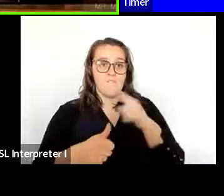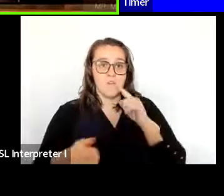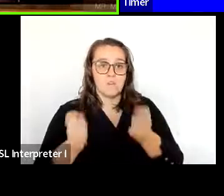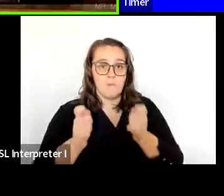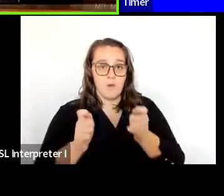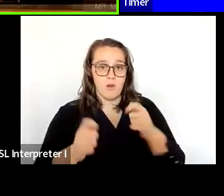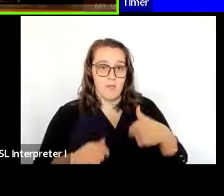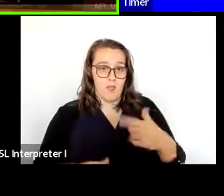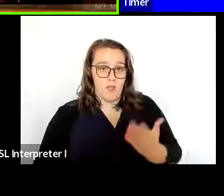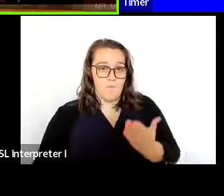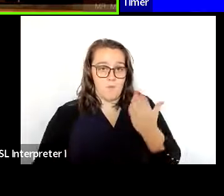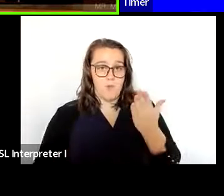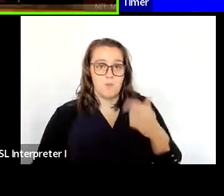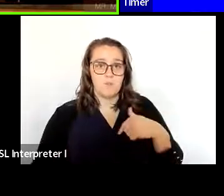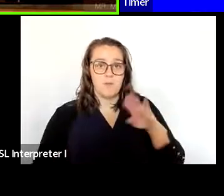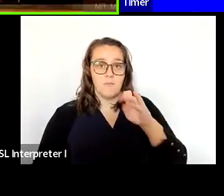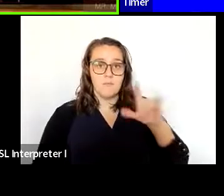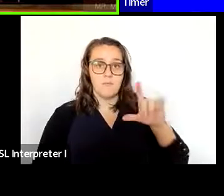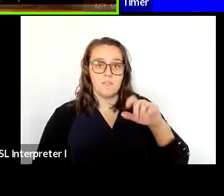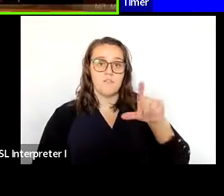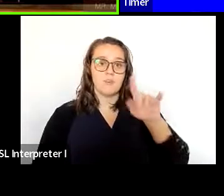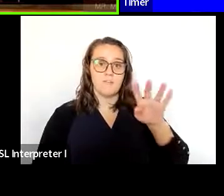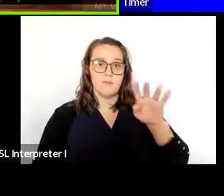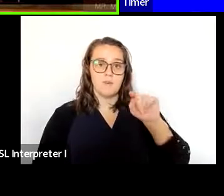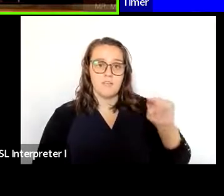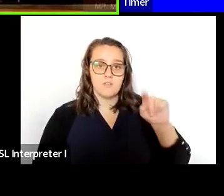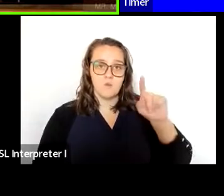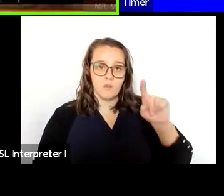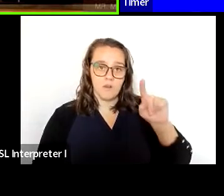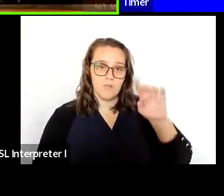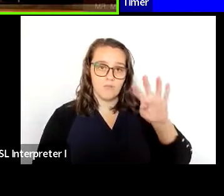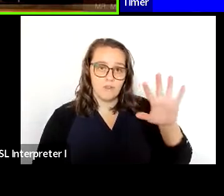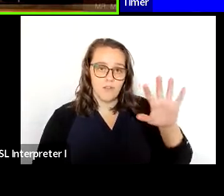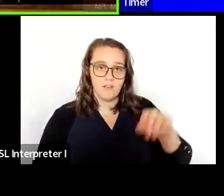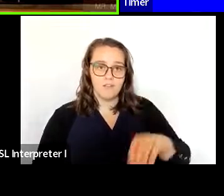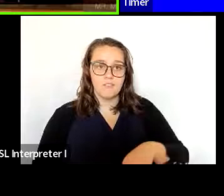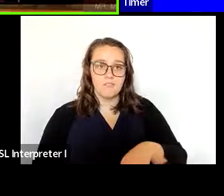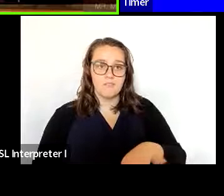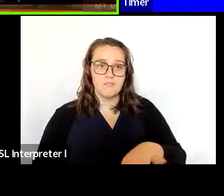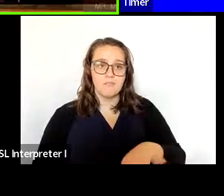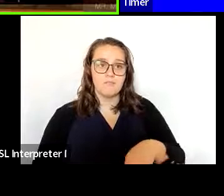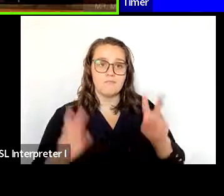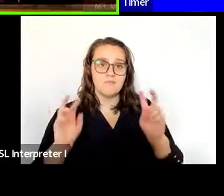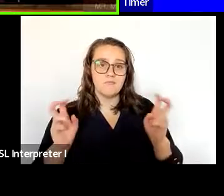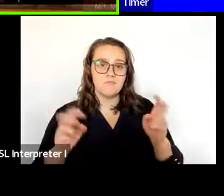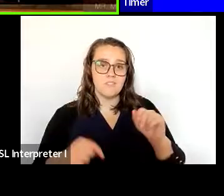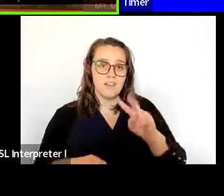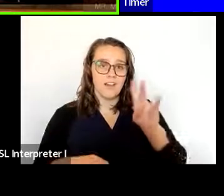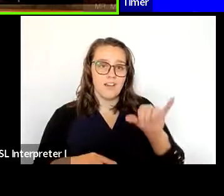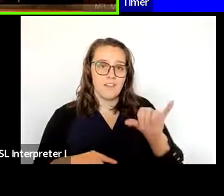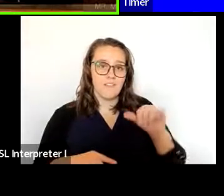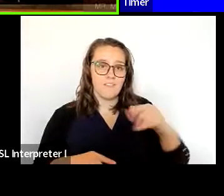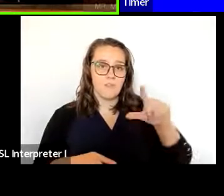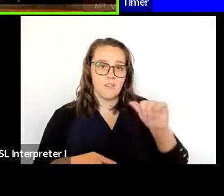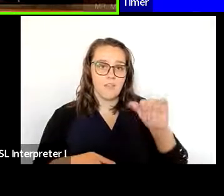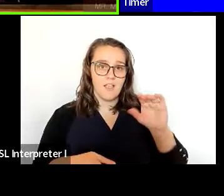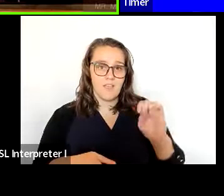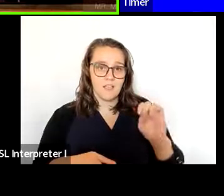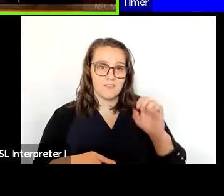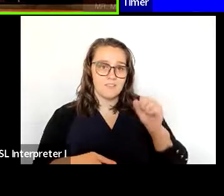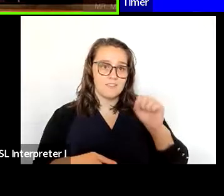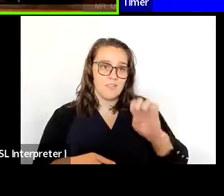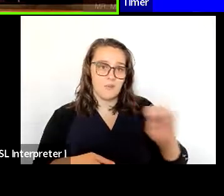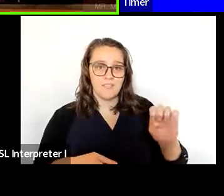markup is Bill 24-145. The Navy Place Southeast redesignation and official